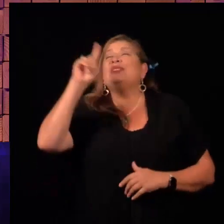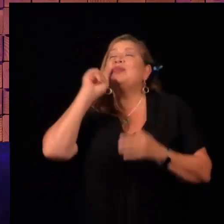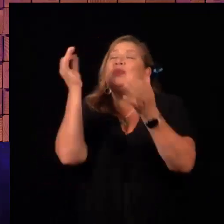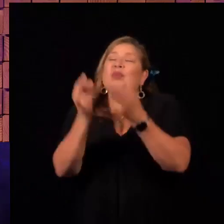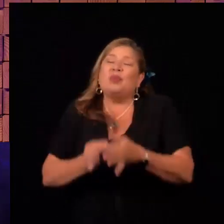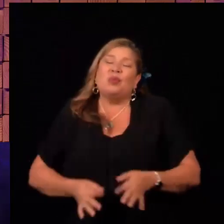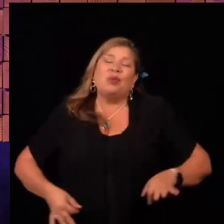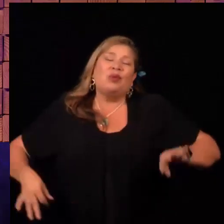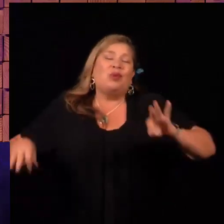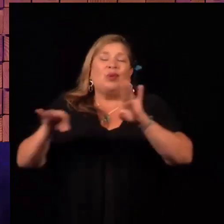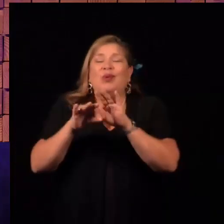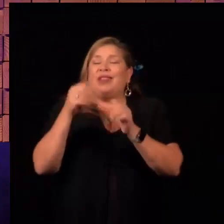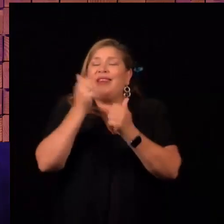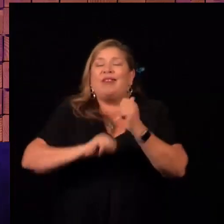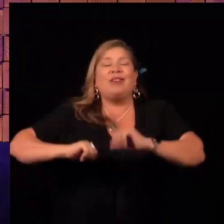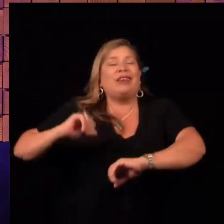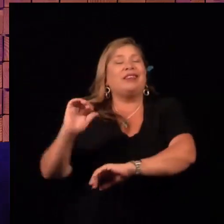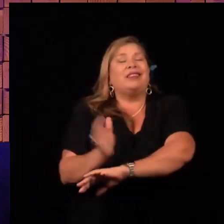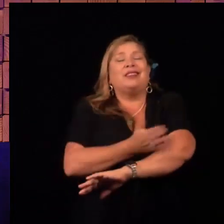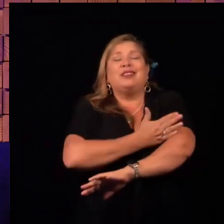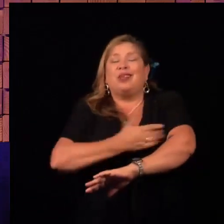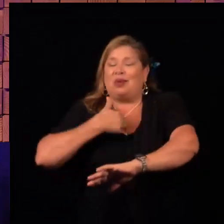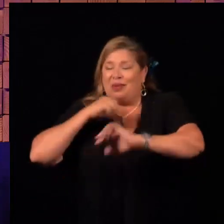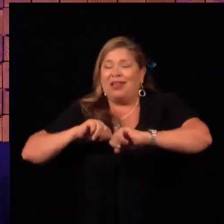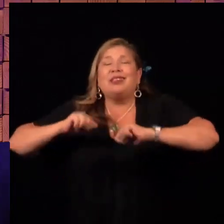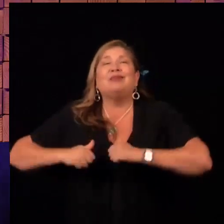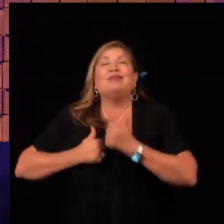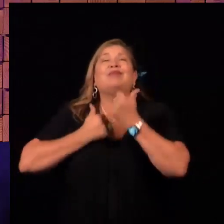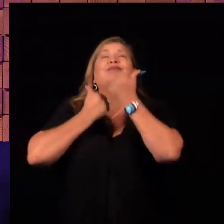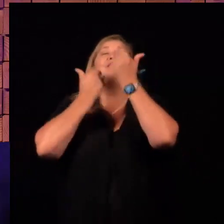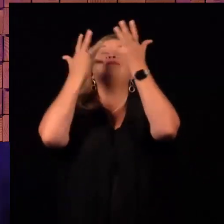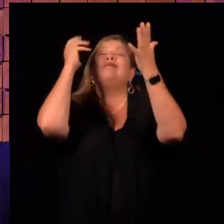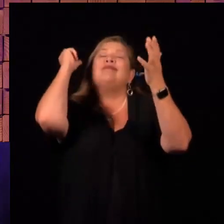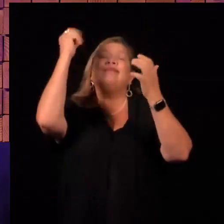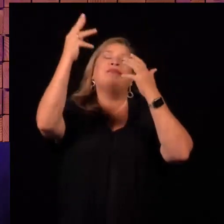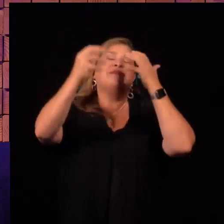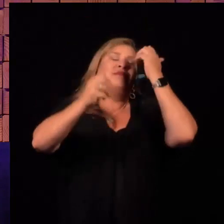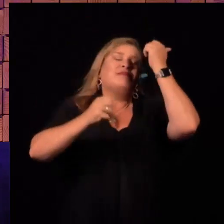Worthy of every song we could ever sing.